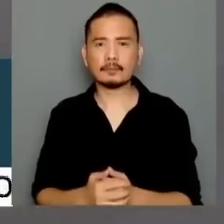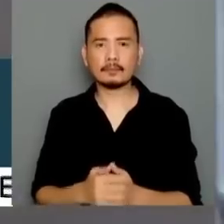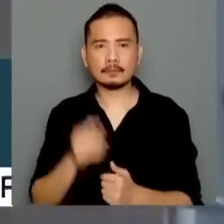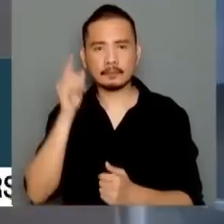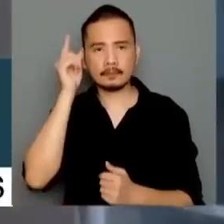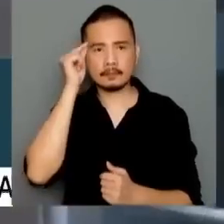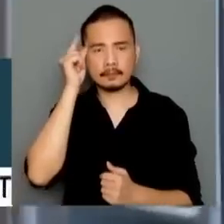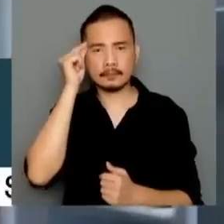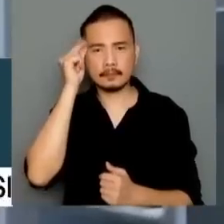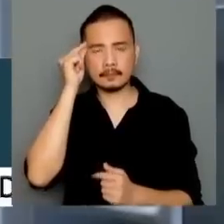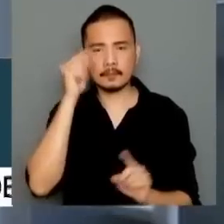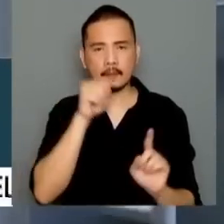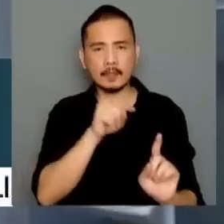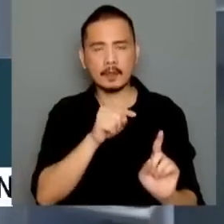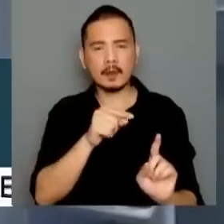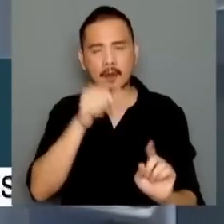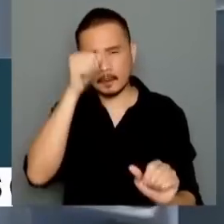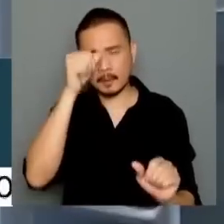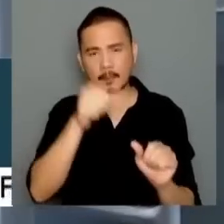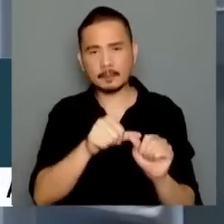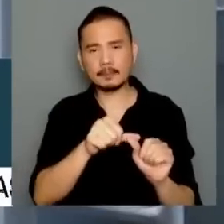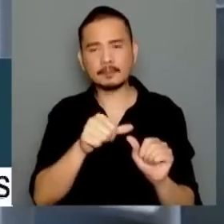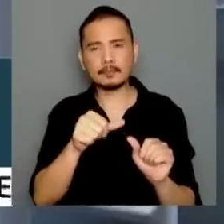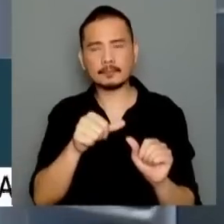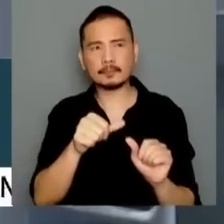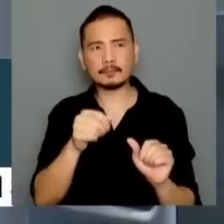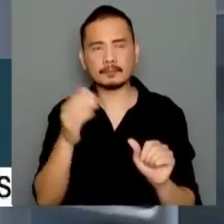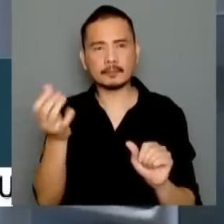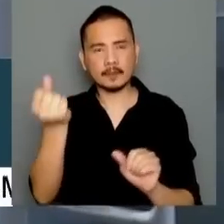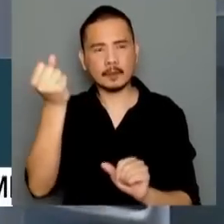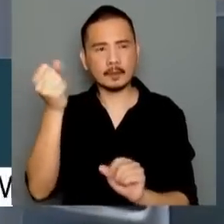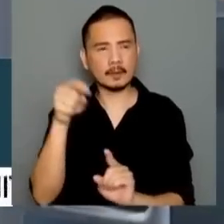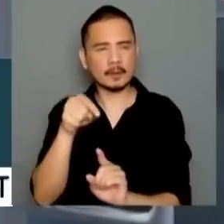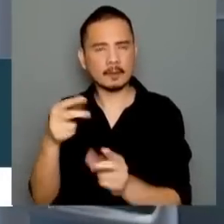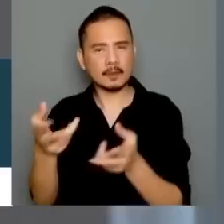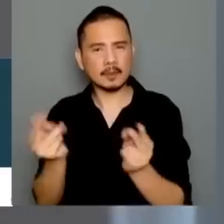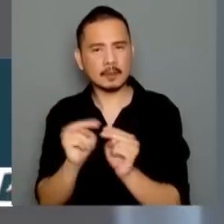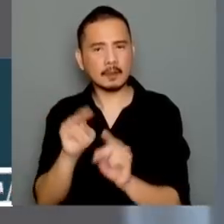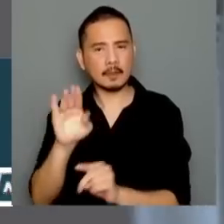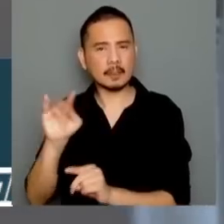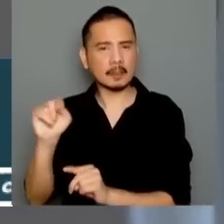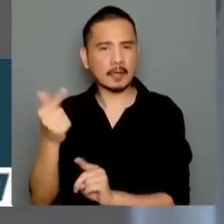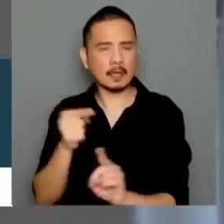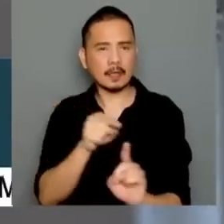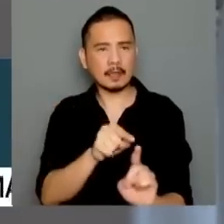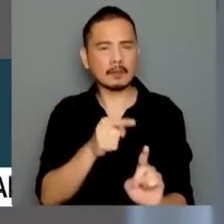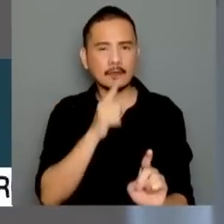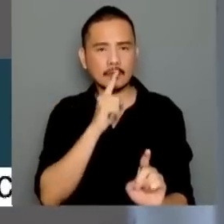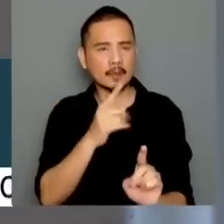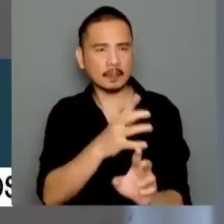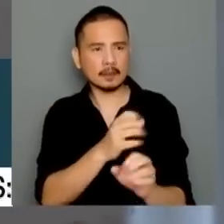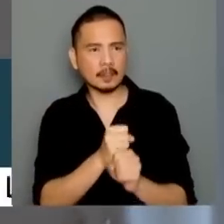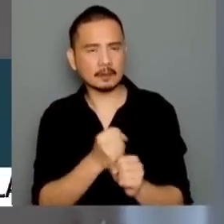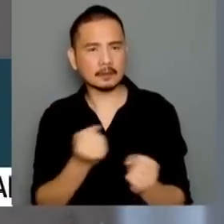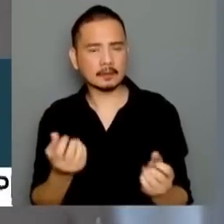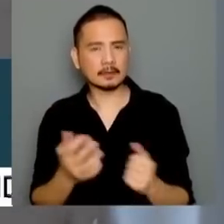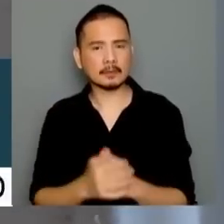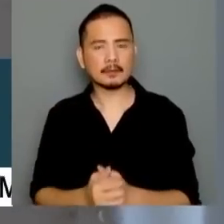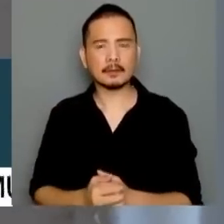former suspended Director General Gerald Bantag, Carmina. Mm-hmm. Okay, and that's why I guess that